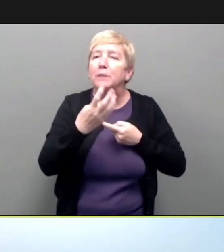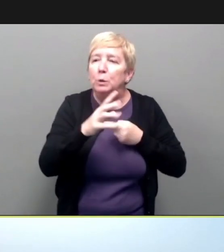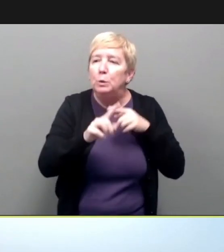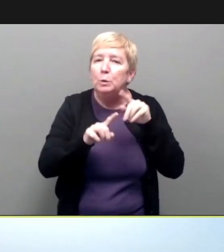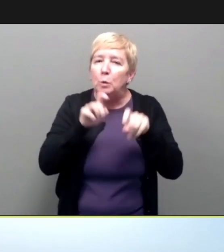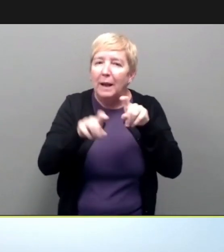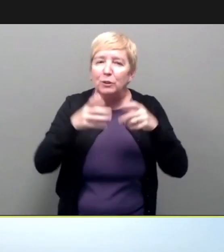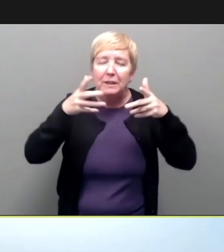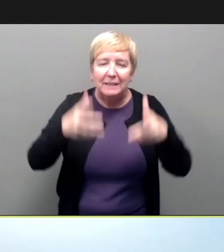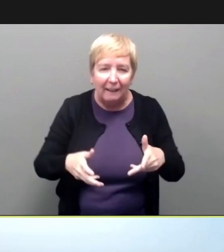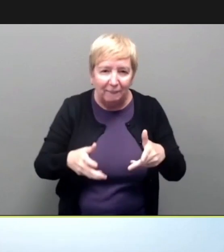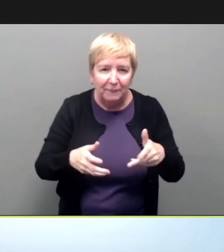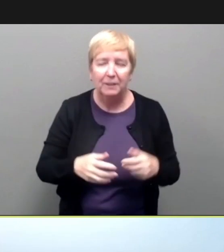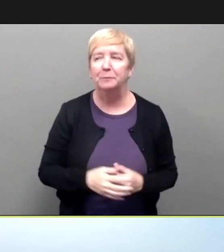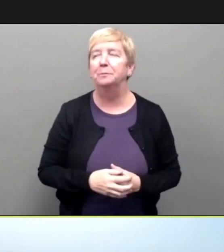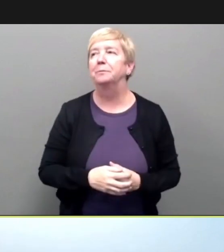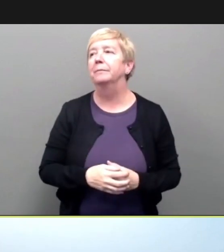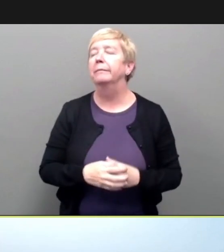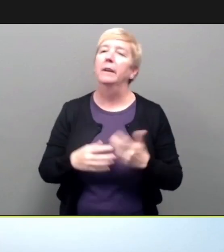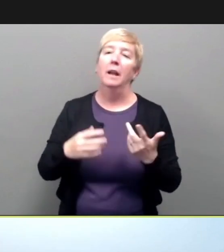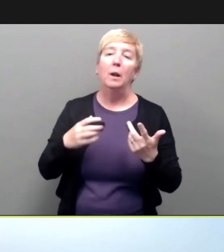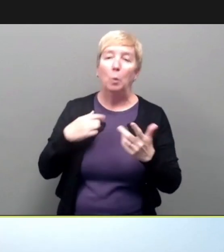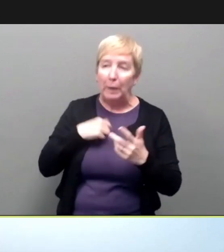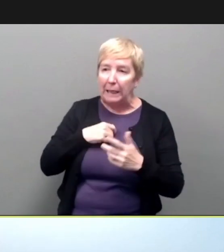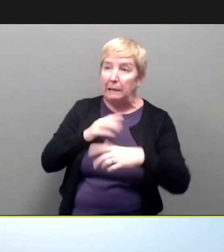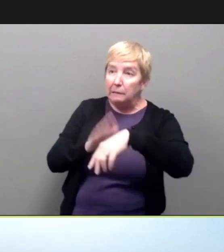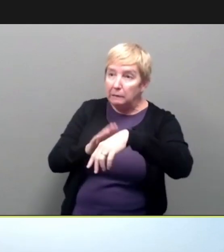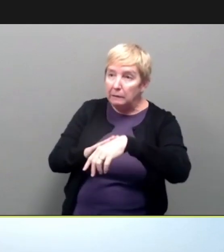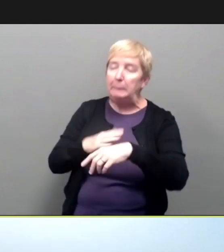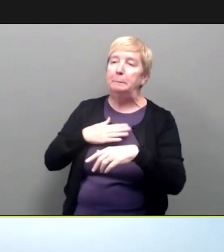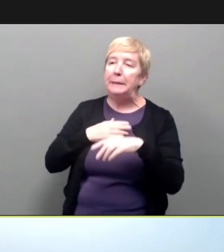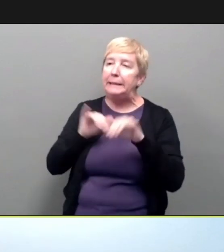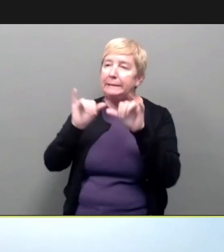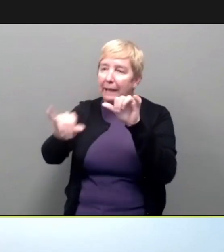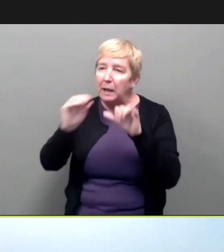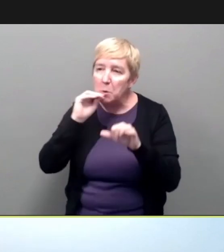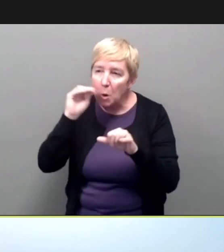about isolating and quarantining and